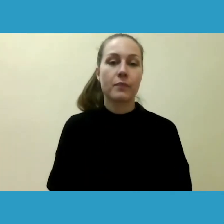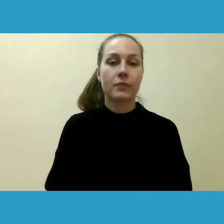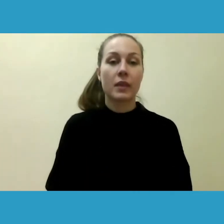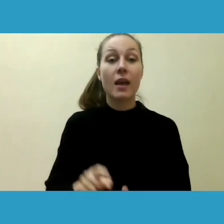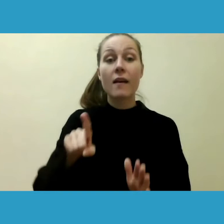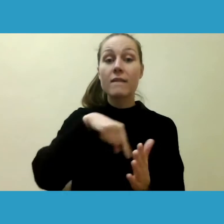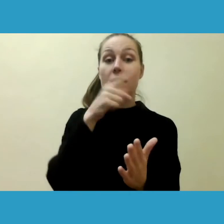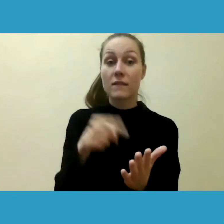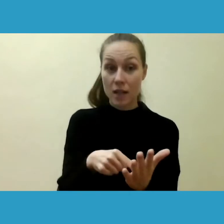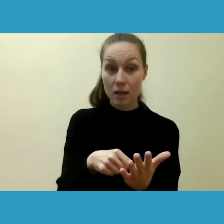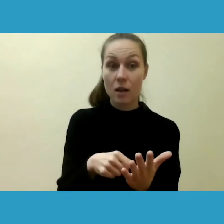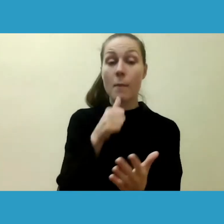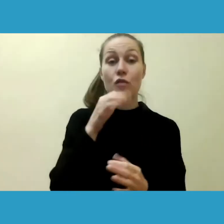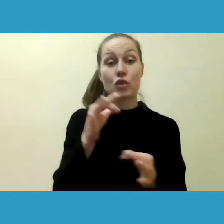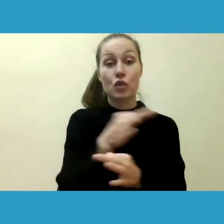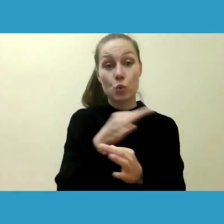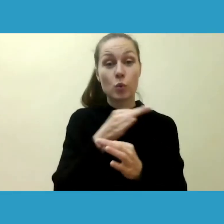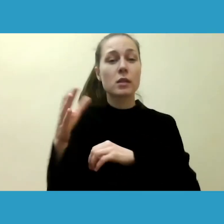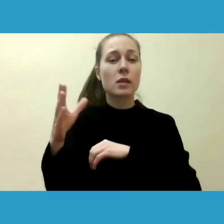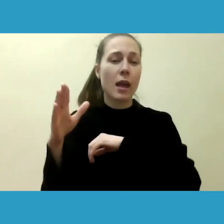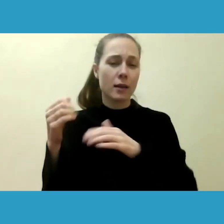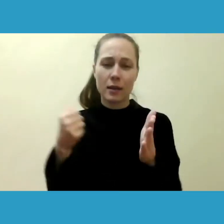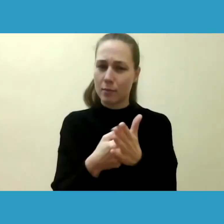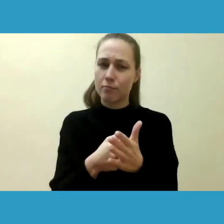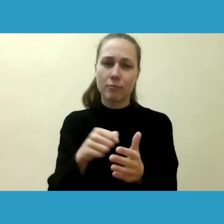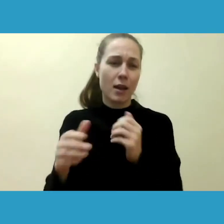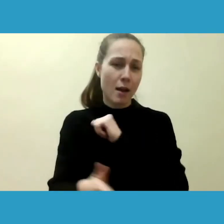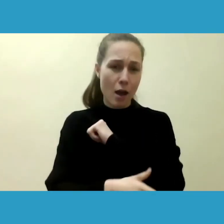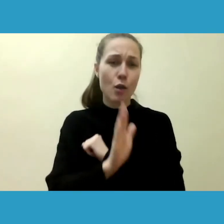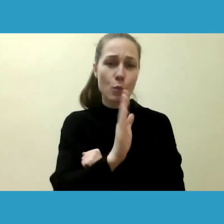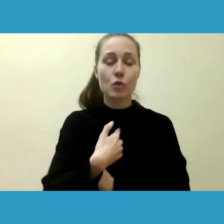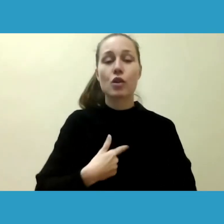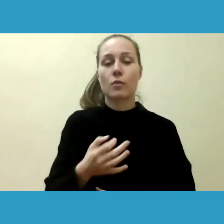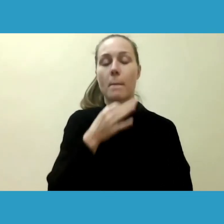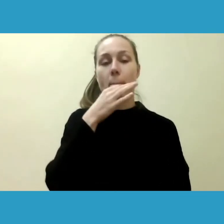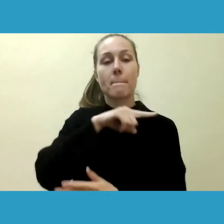to answer the question correctly will receive a prize.